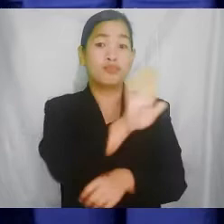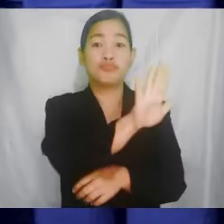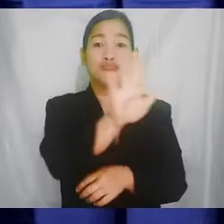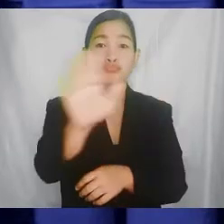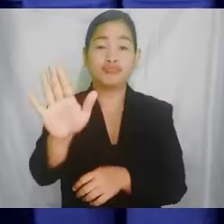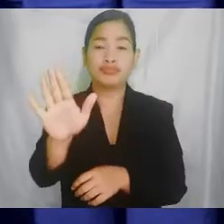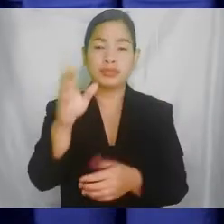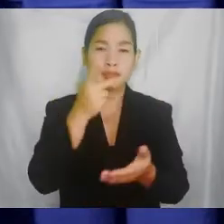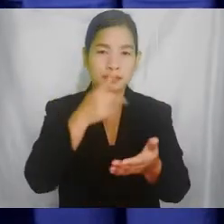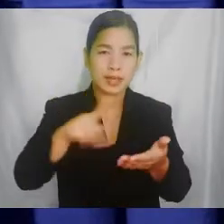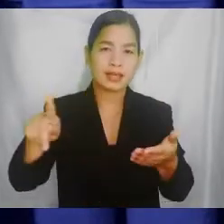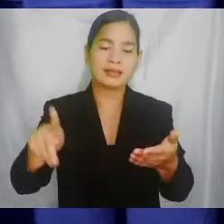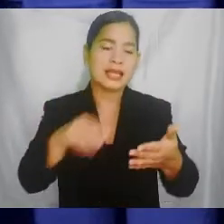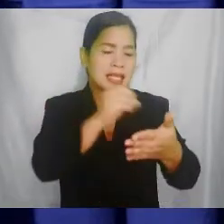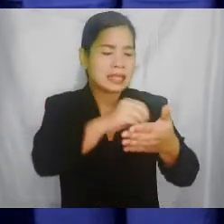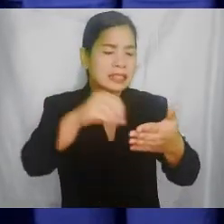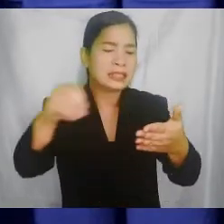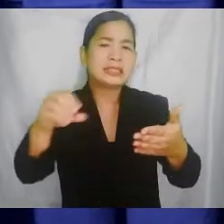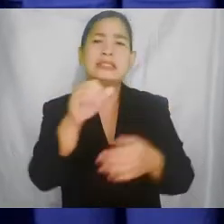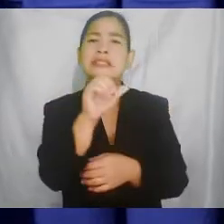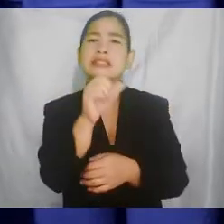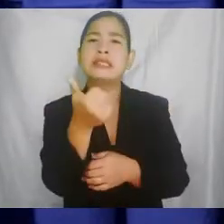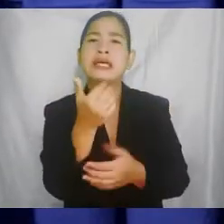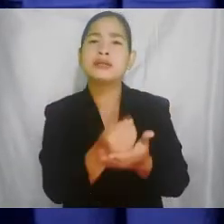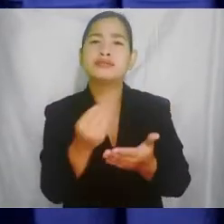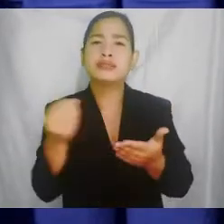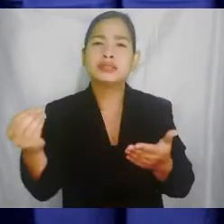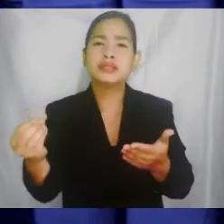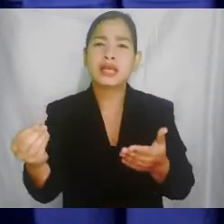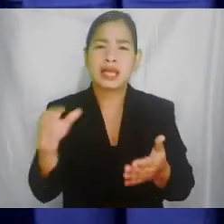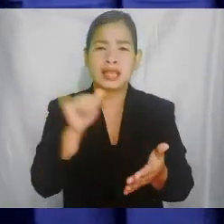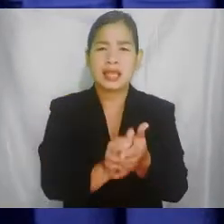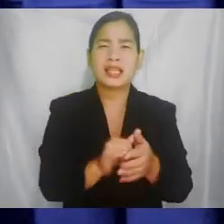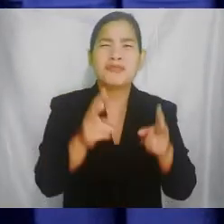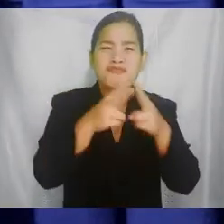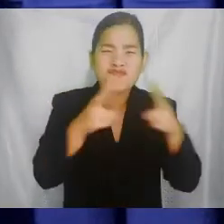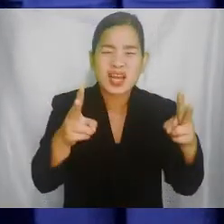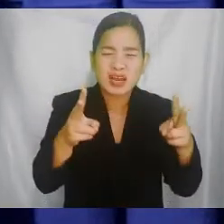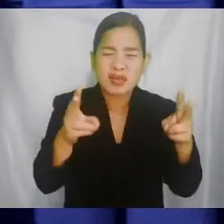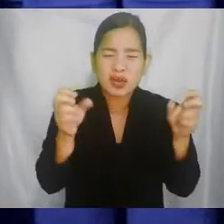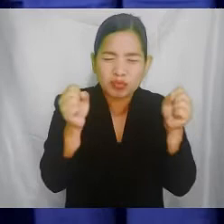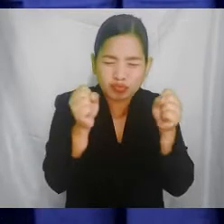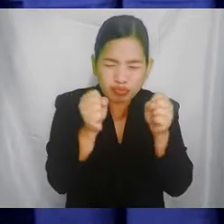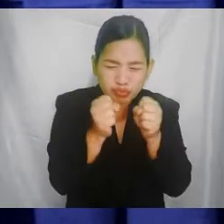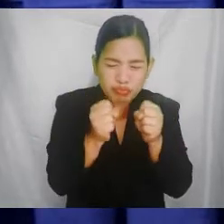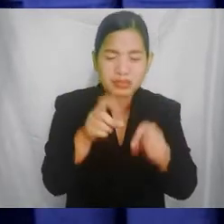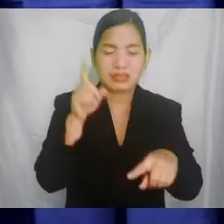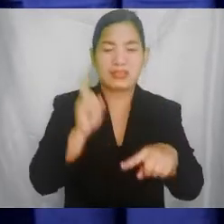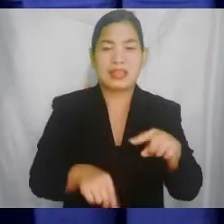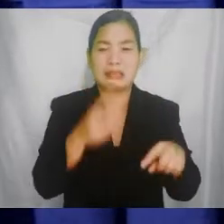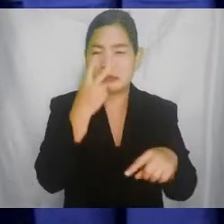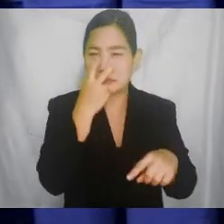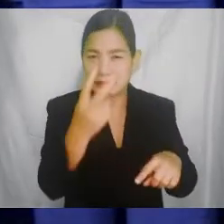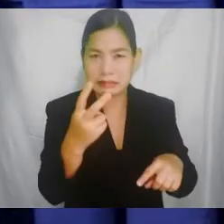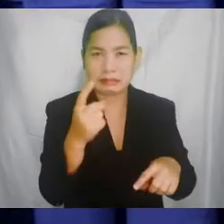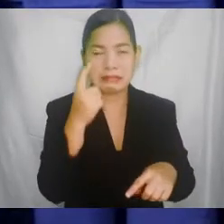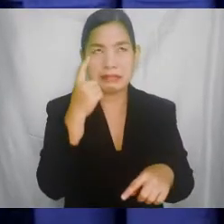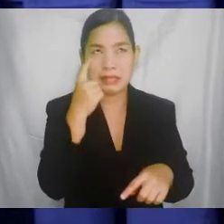list down 10 objects that are too small to be clearly seen in your unaided eyes.